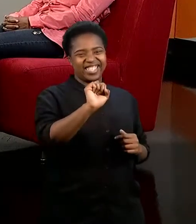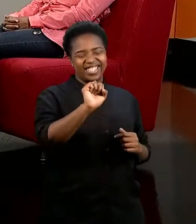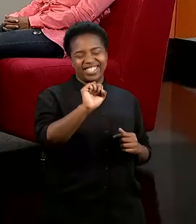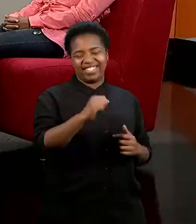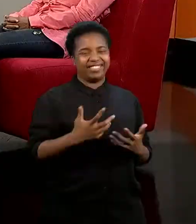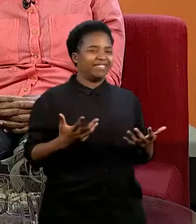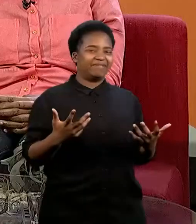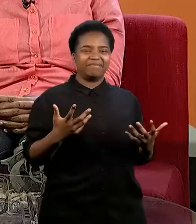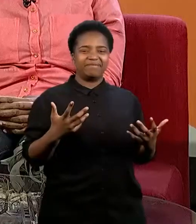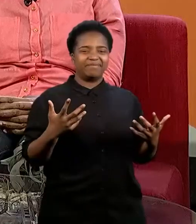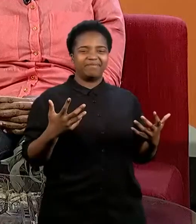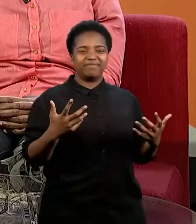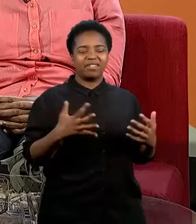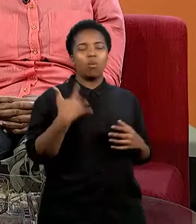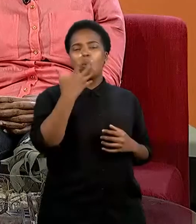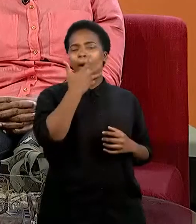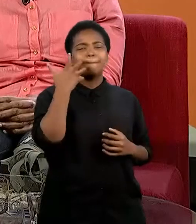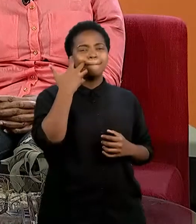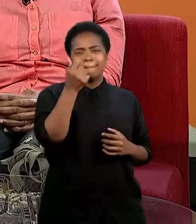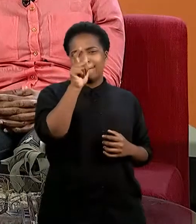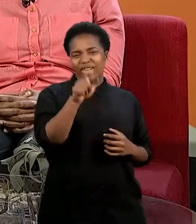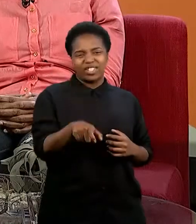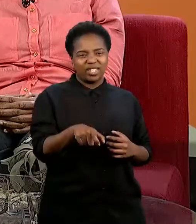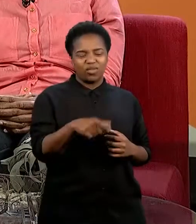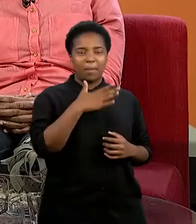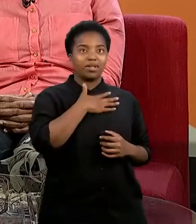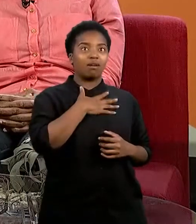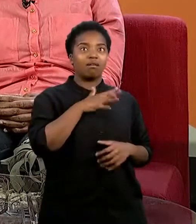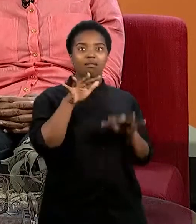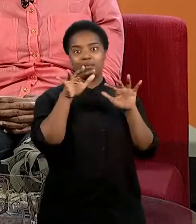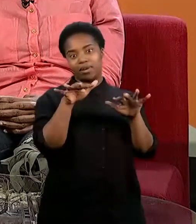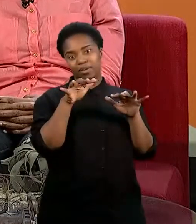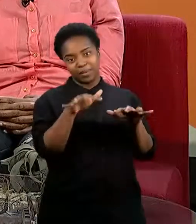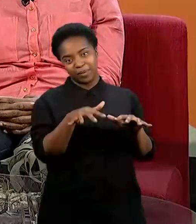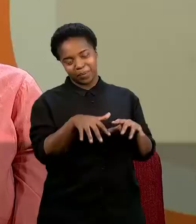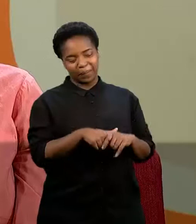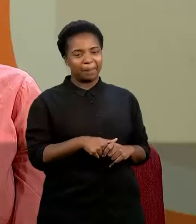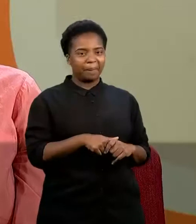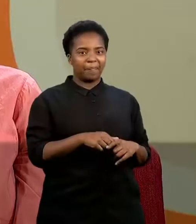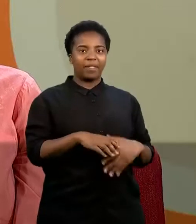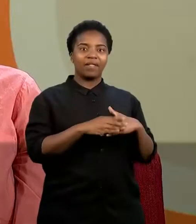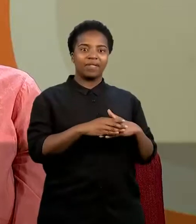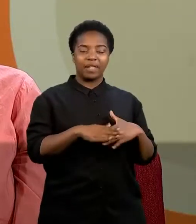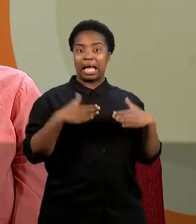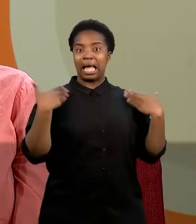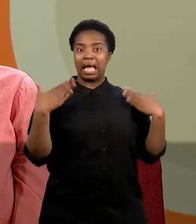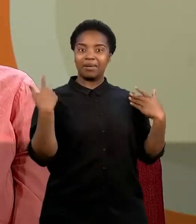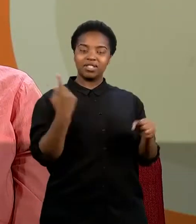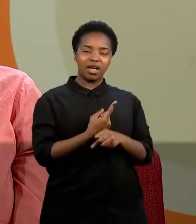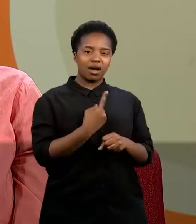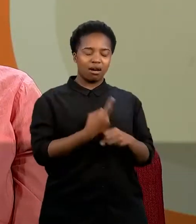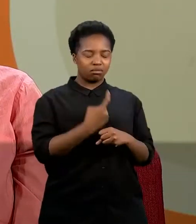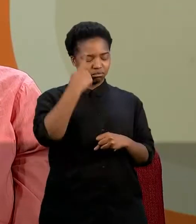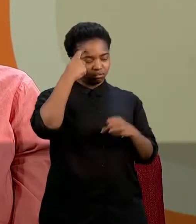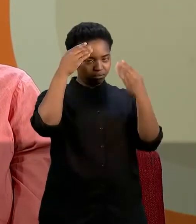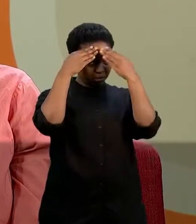She's a warm person. Umuntu abantu. friendly and very bubbly